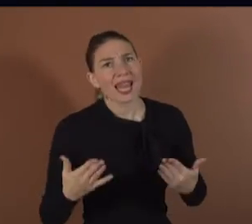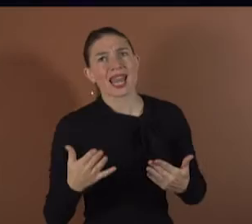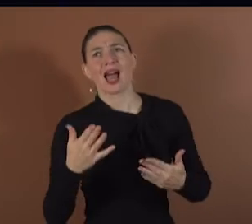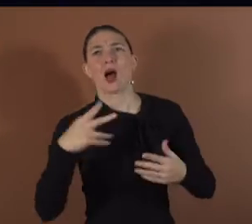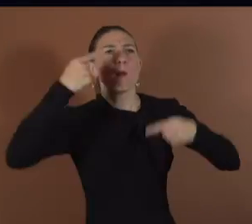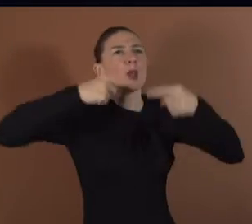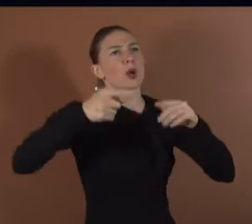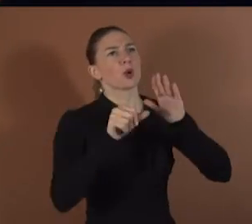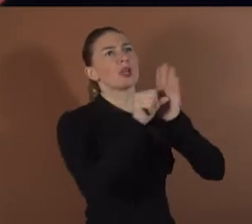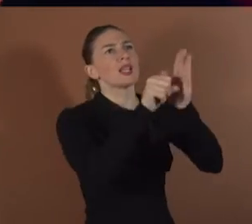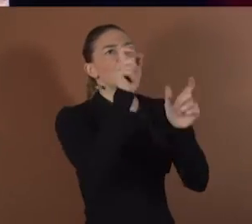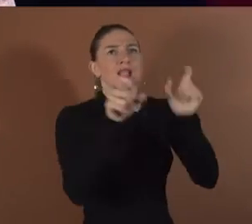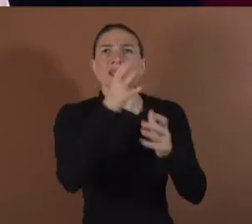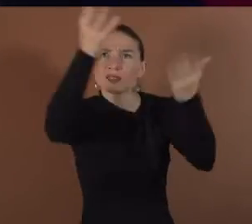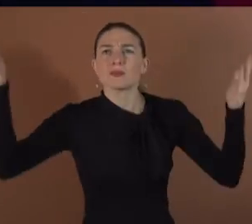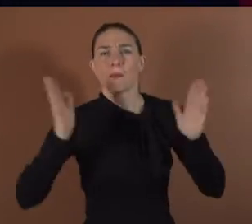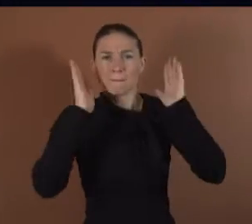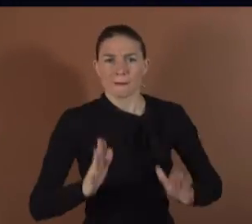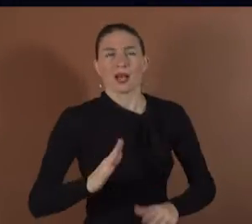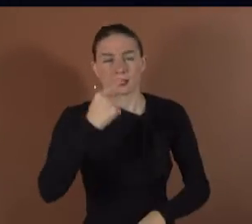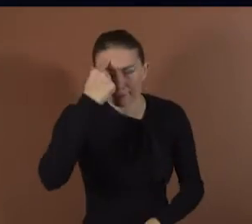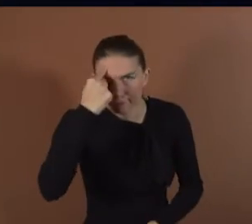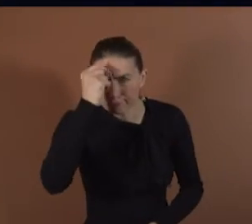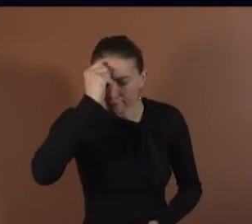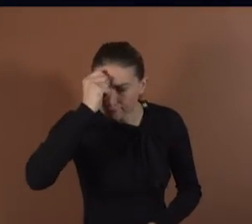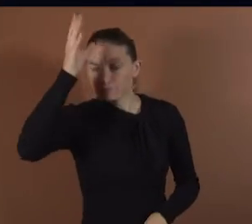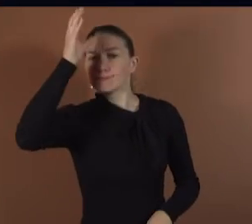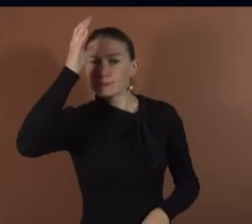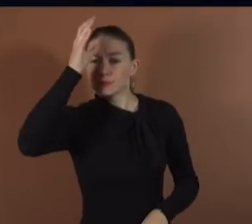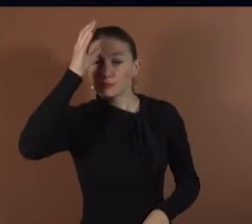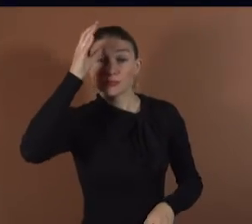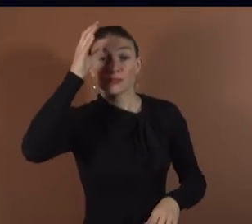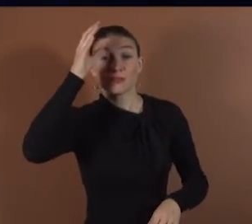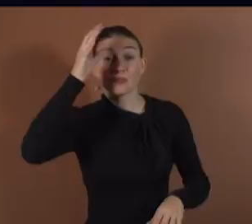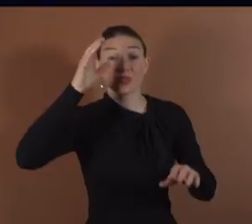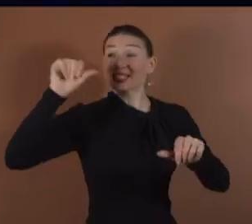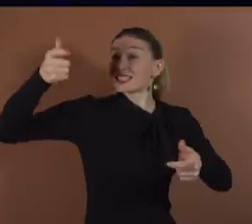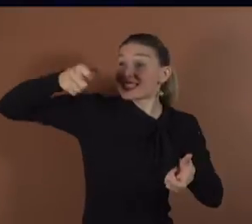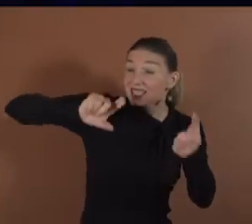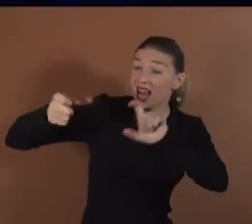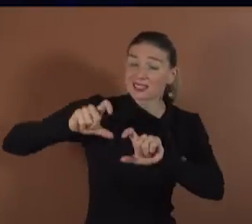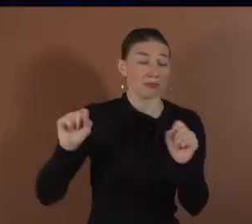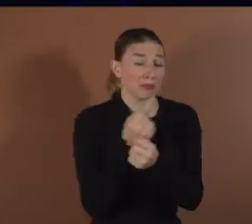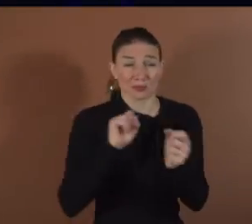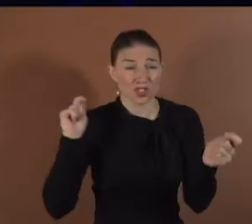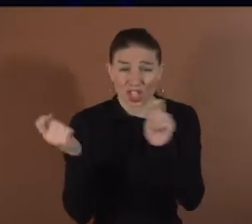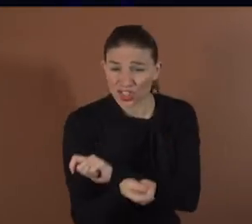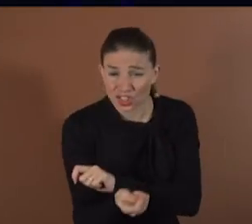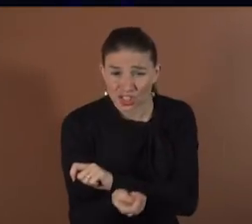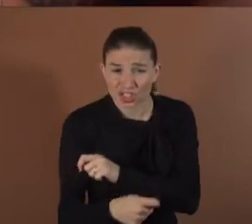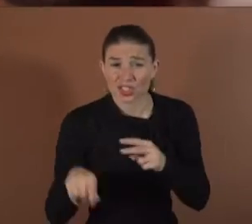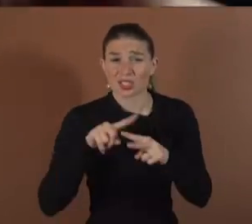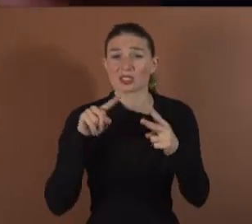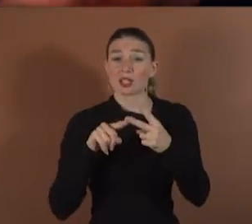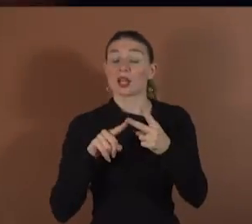that nature does not negotiate, that we cannot change the science. What we can change, the only thing we can change, is the